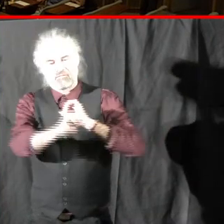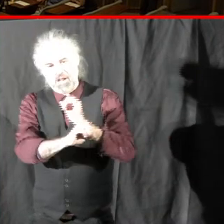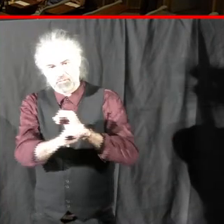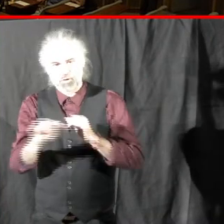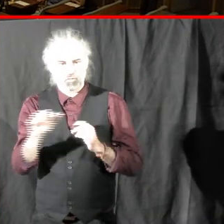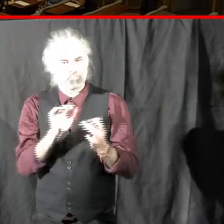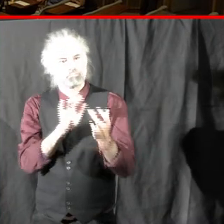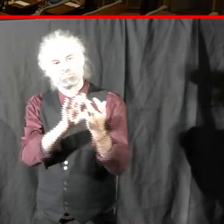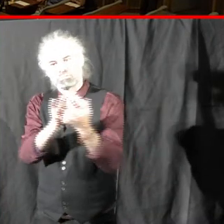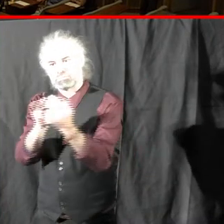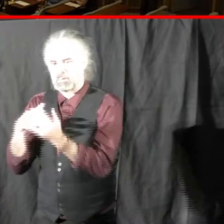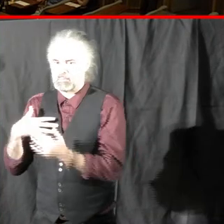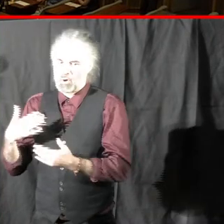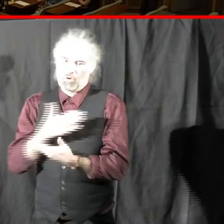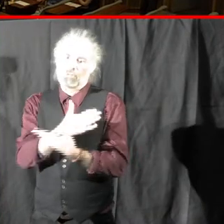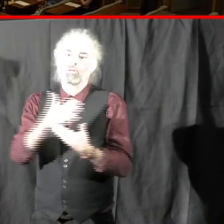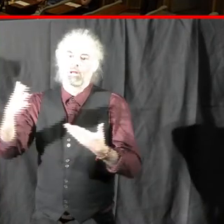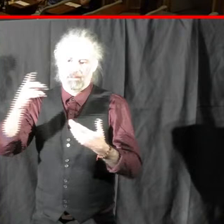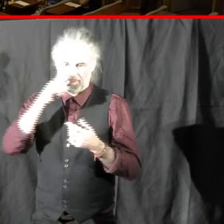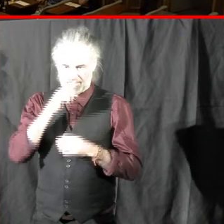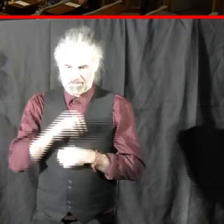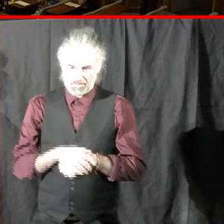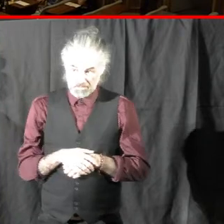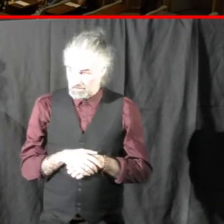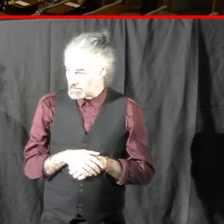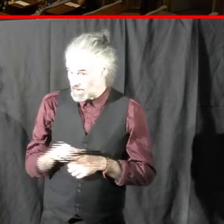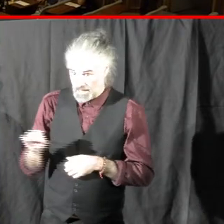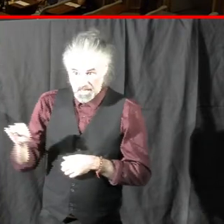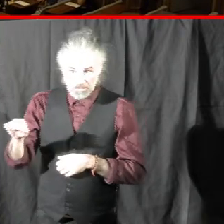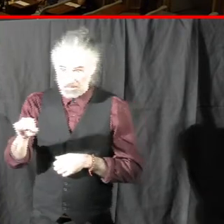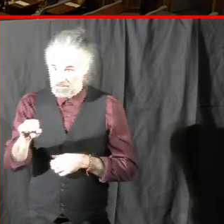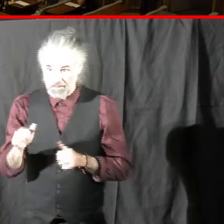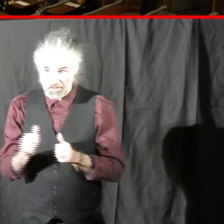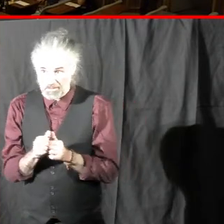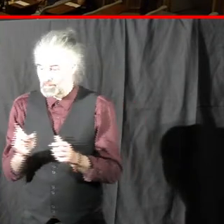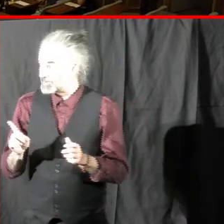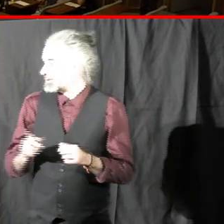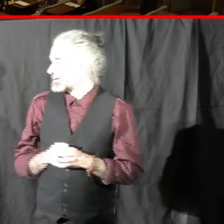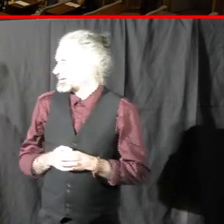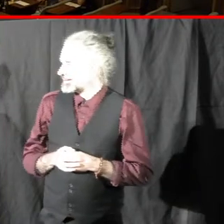mayor. I don't really order. You should.